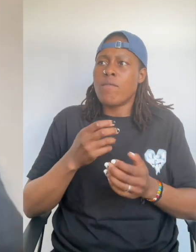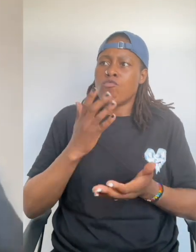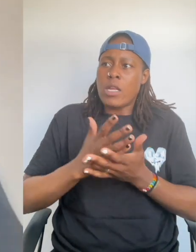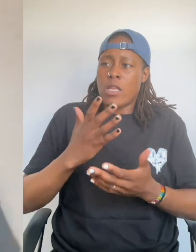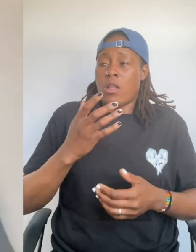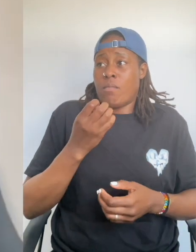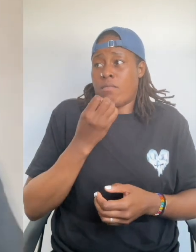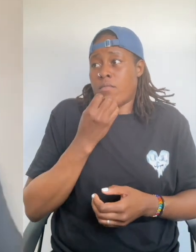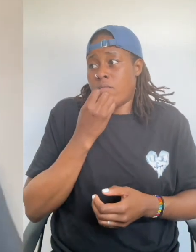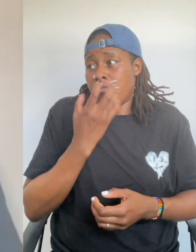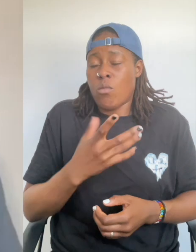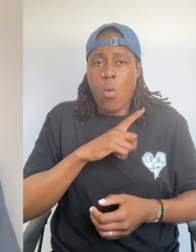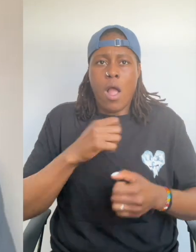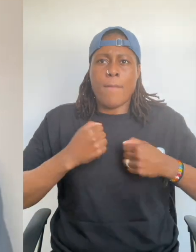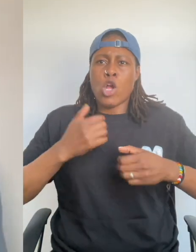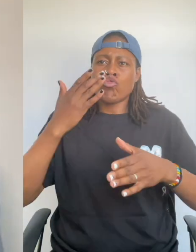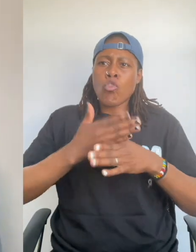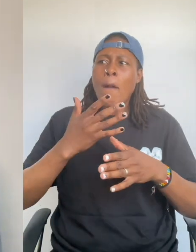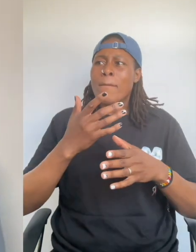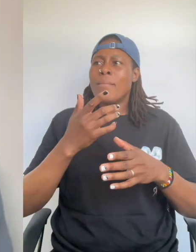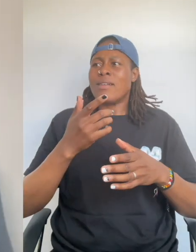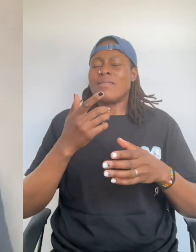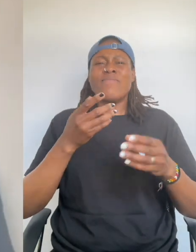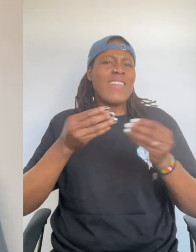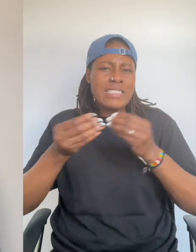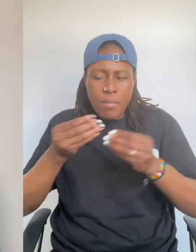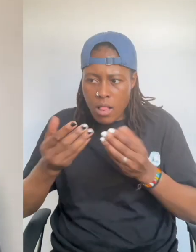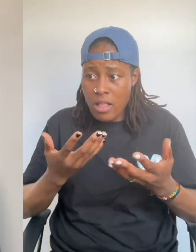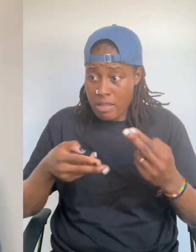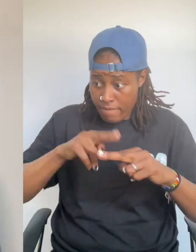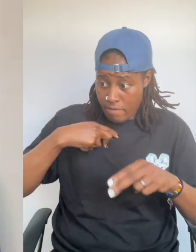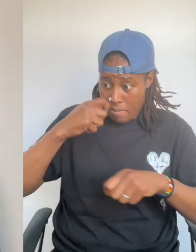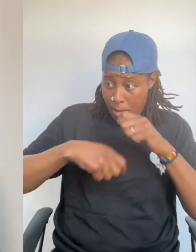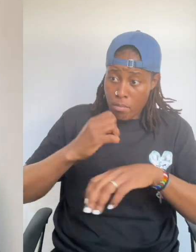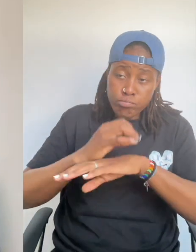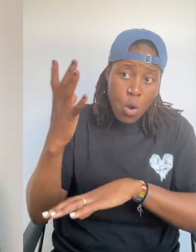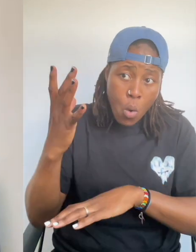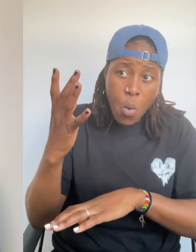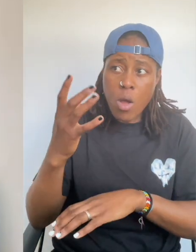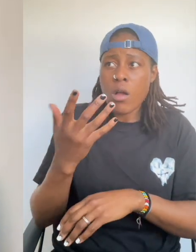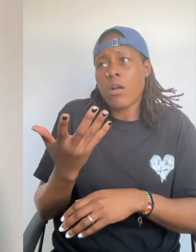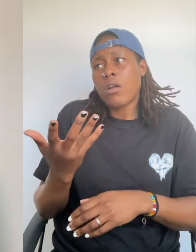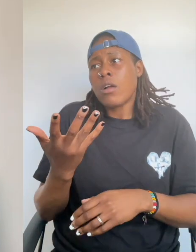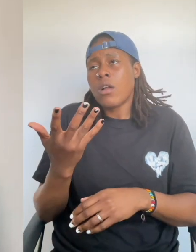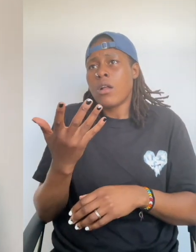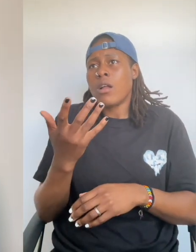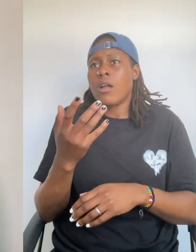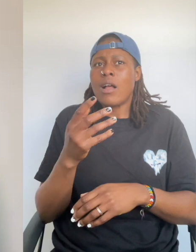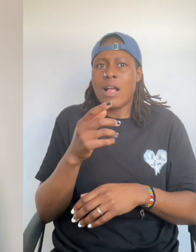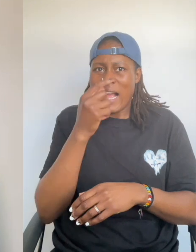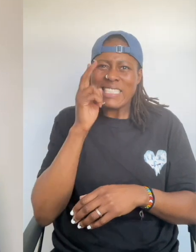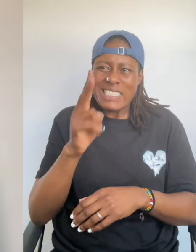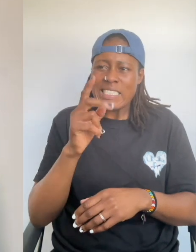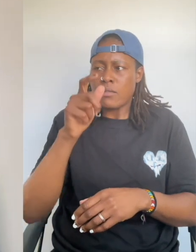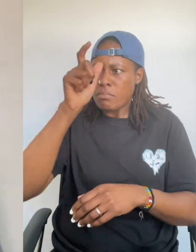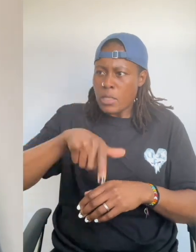to sort of, you know, choose when I work really. And if I was to go pro, yeah, I've seen that a lot of